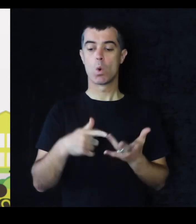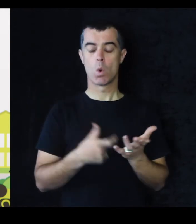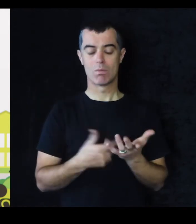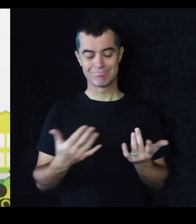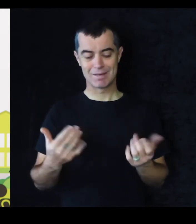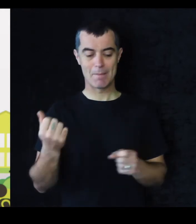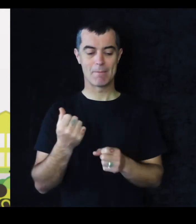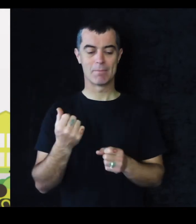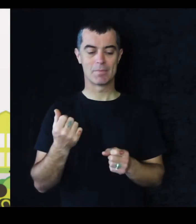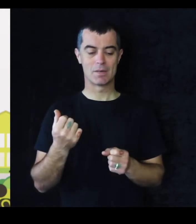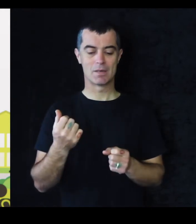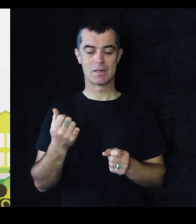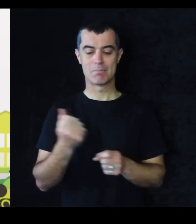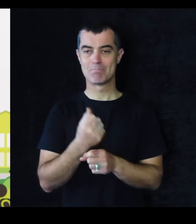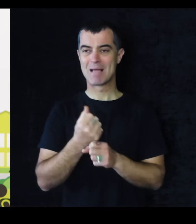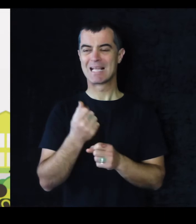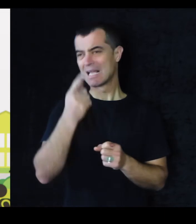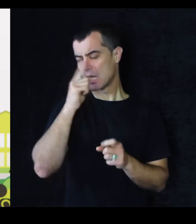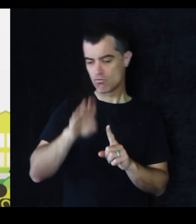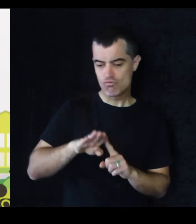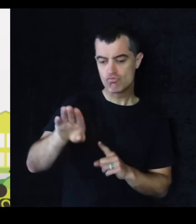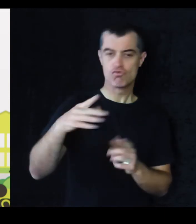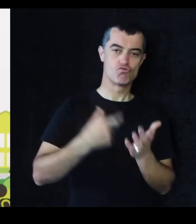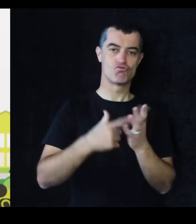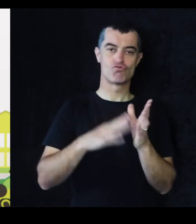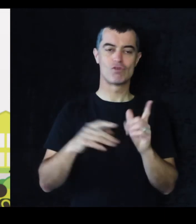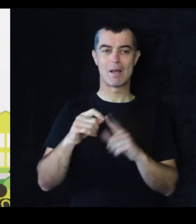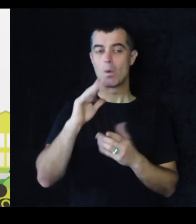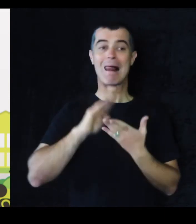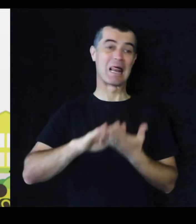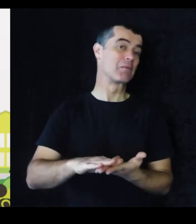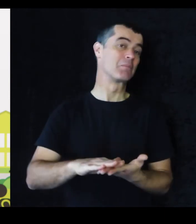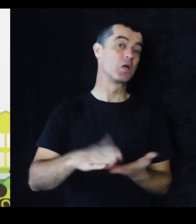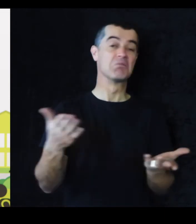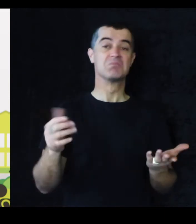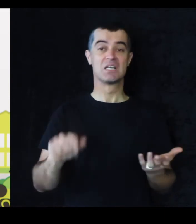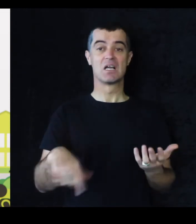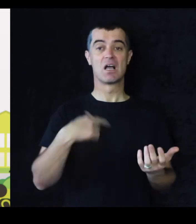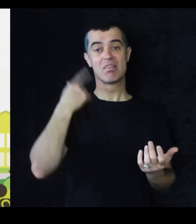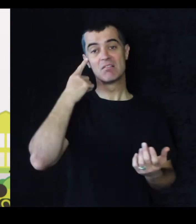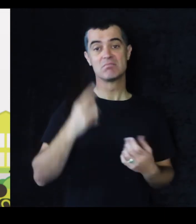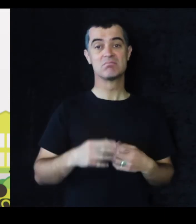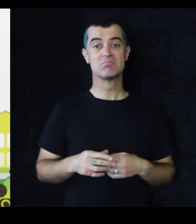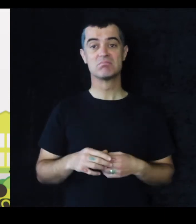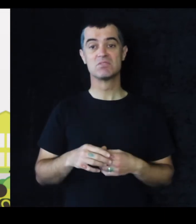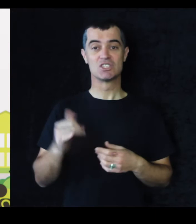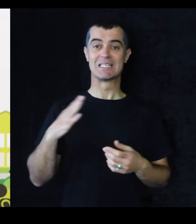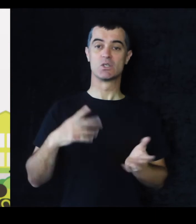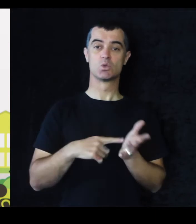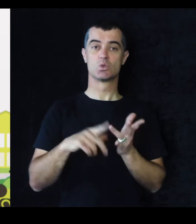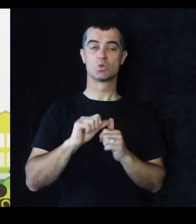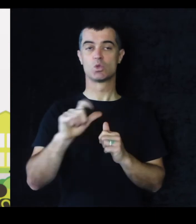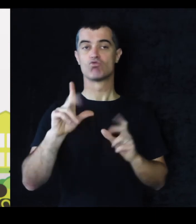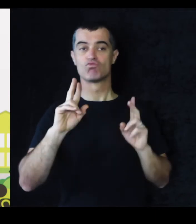a makeshift ramp that you can get that will help you. Or I think you just need to do